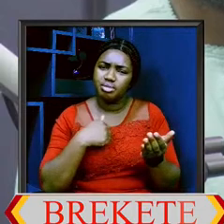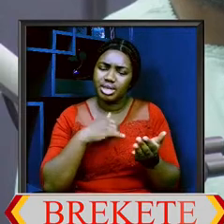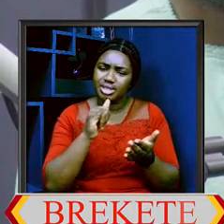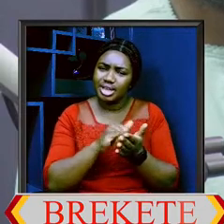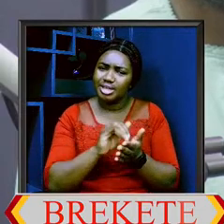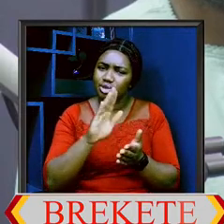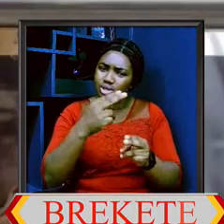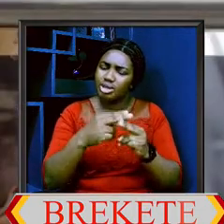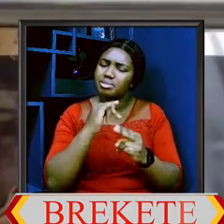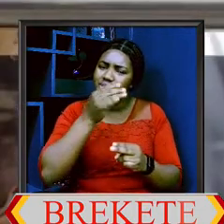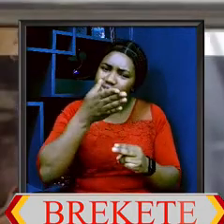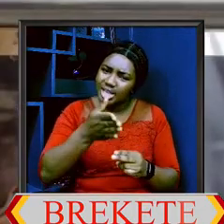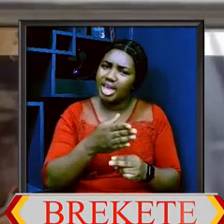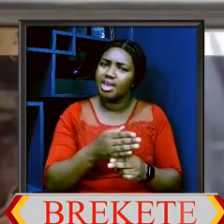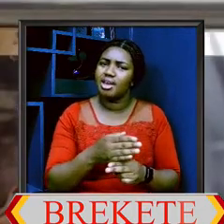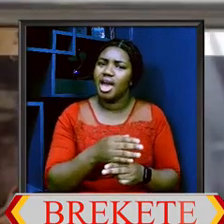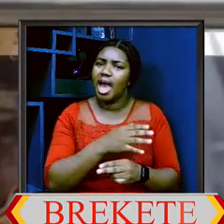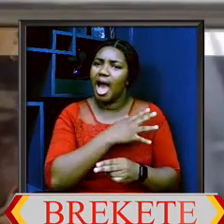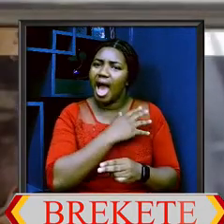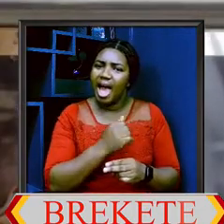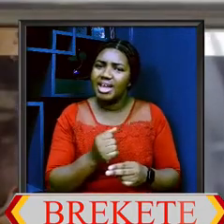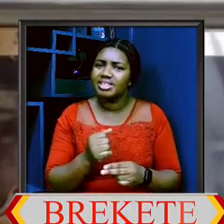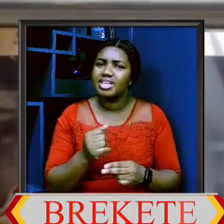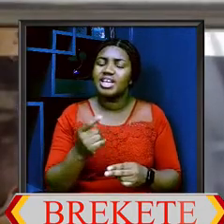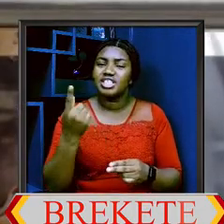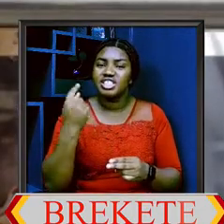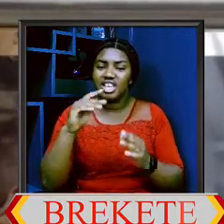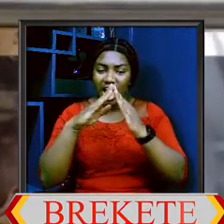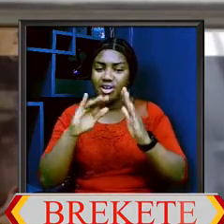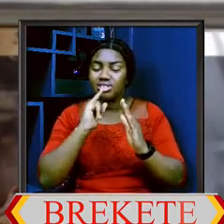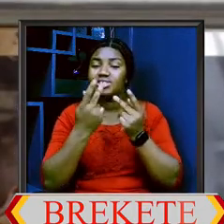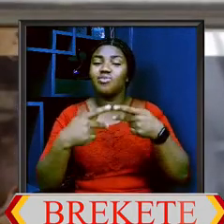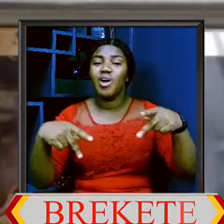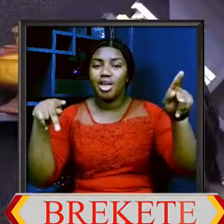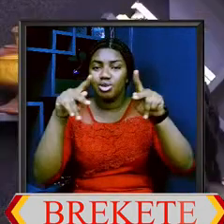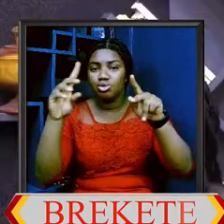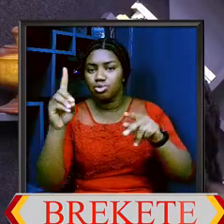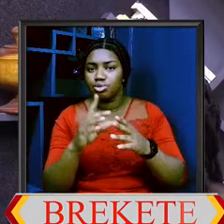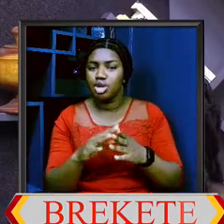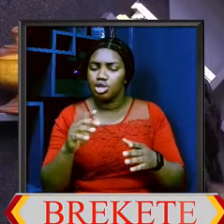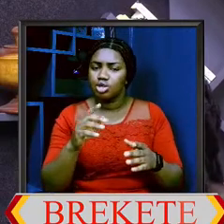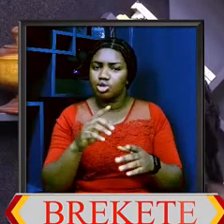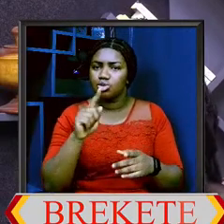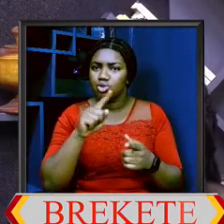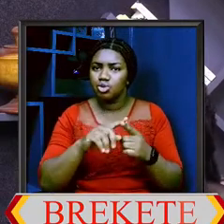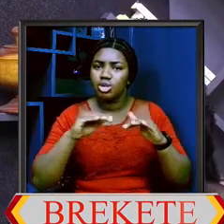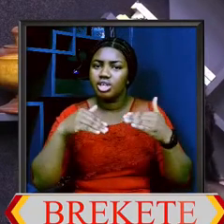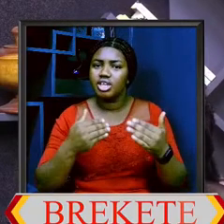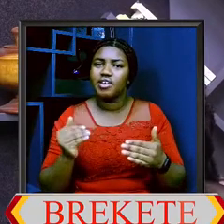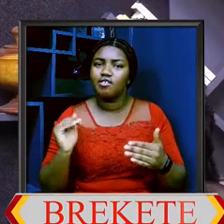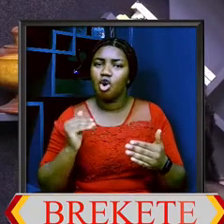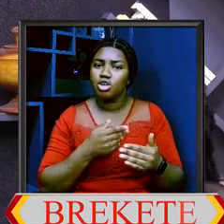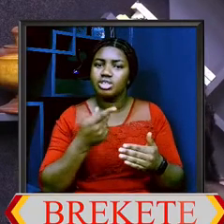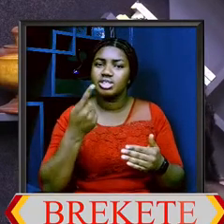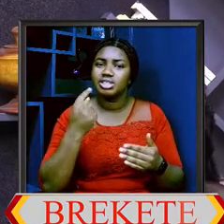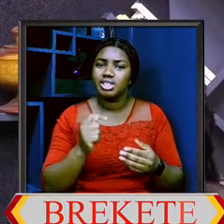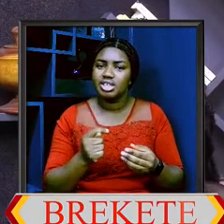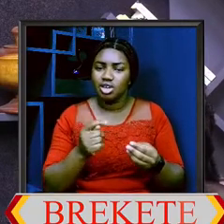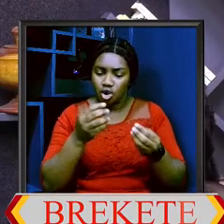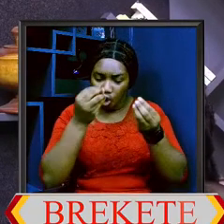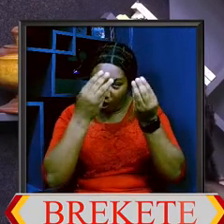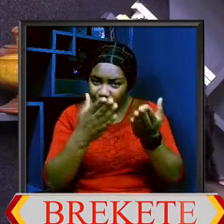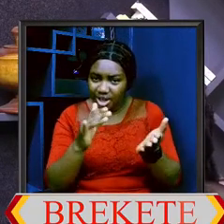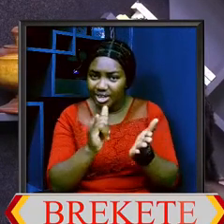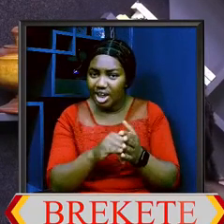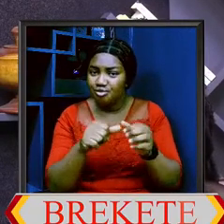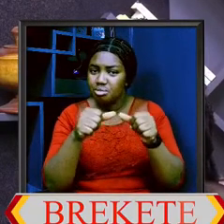here the verification has been done having the house have been valued just to give us the offer that that remained yes so